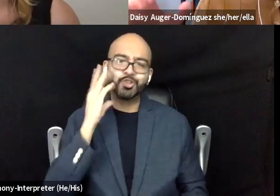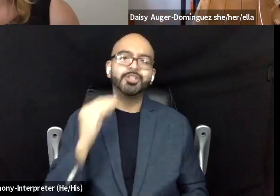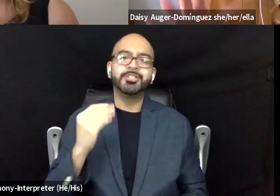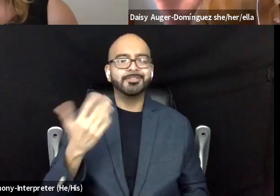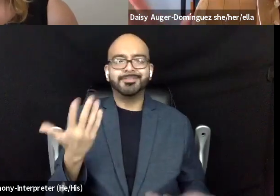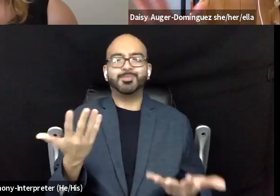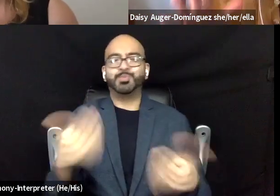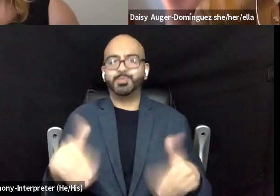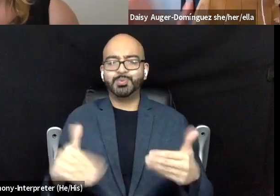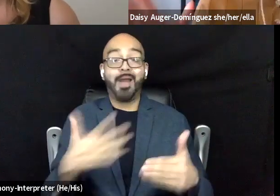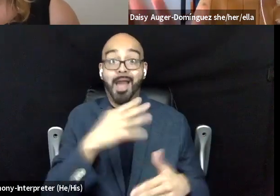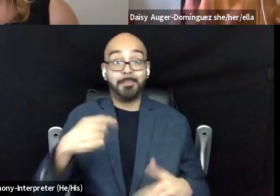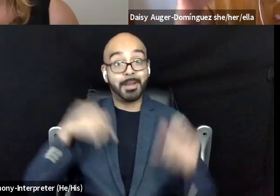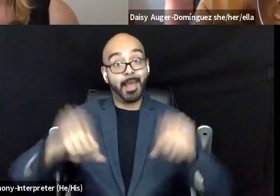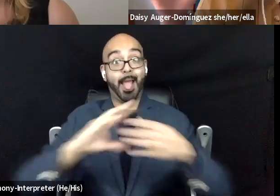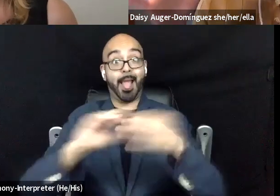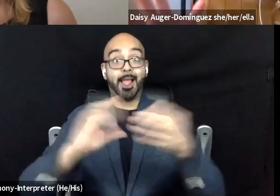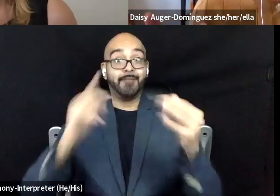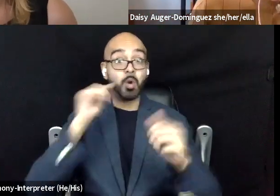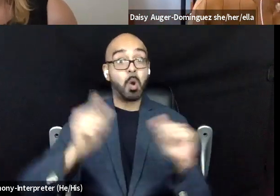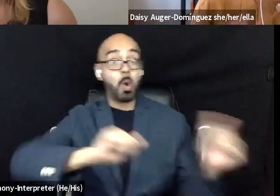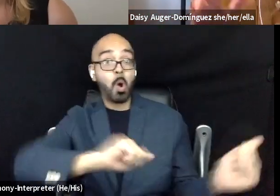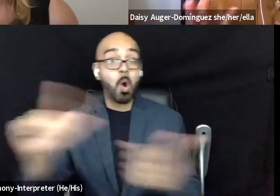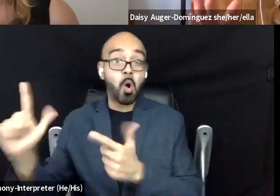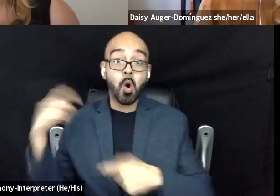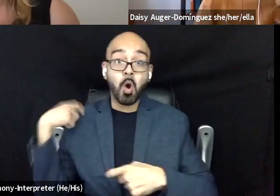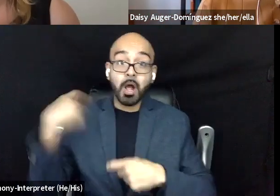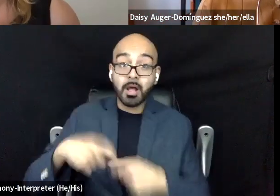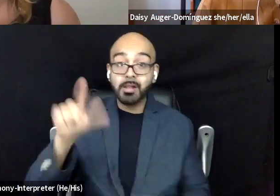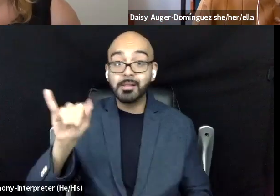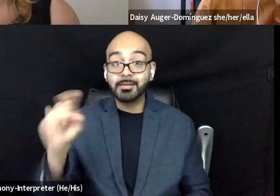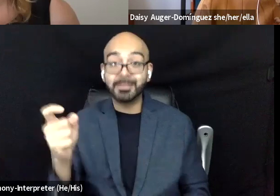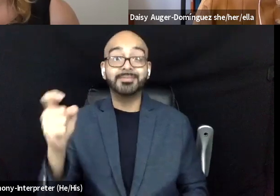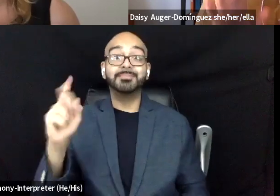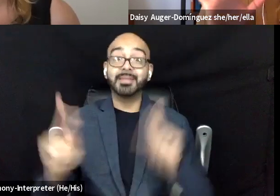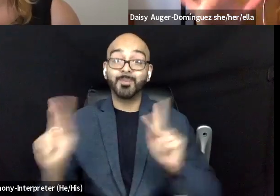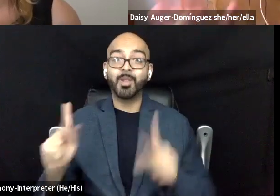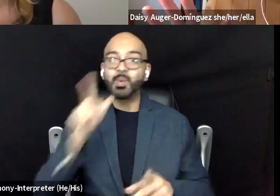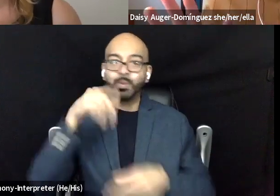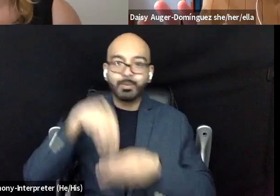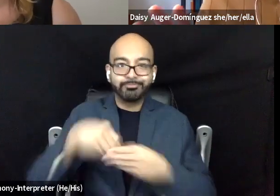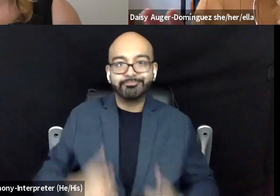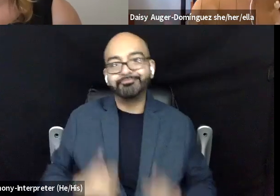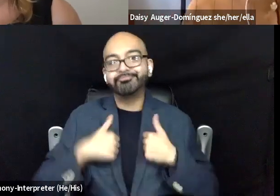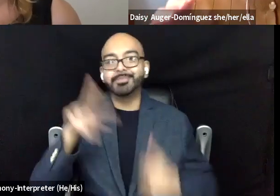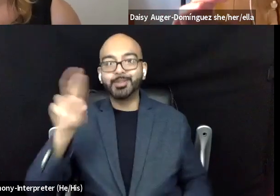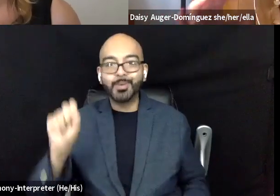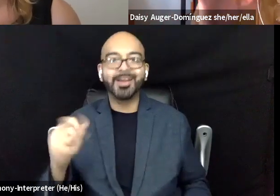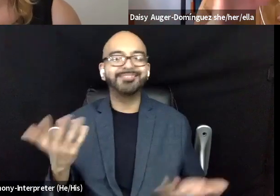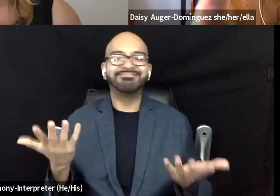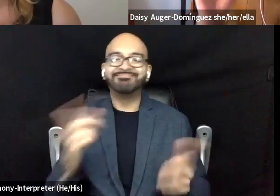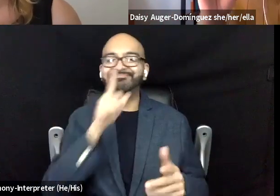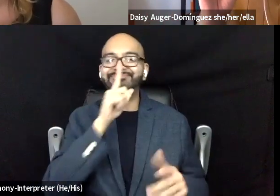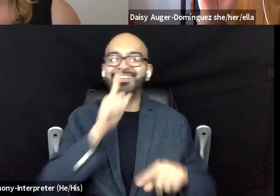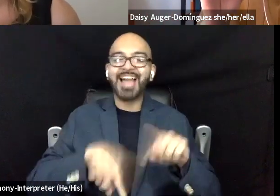community of amazing Latin Americans and, you know, and US Latinos. But I usually start, as I mentioned to you,